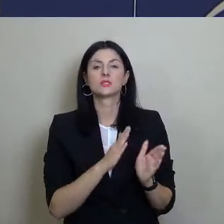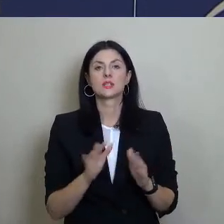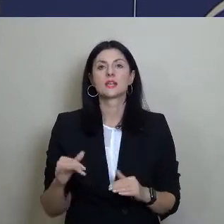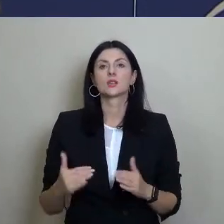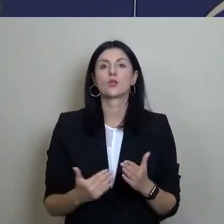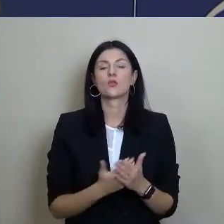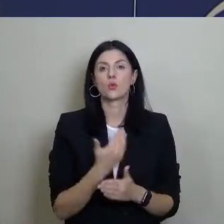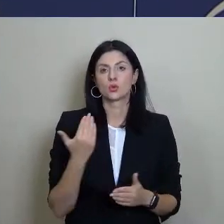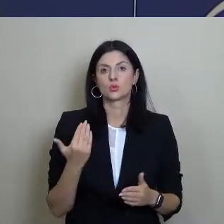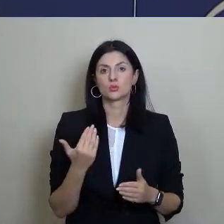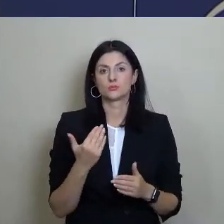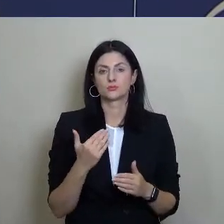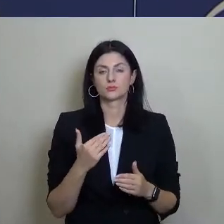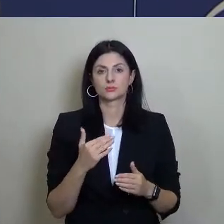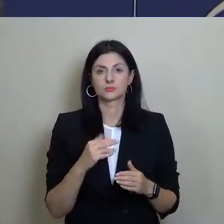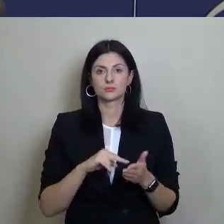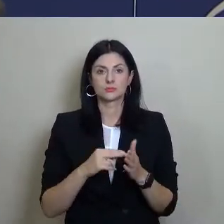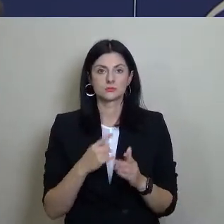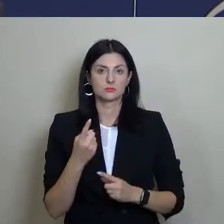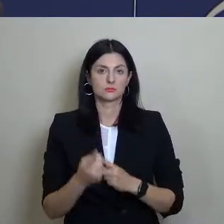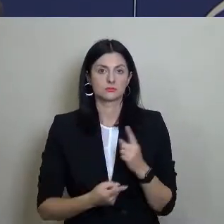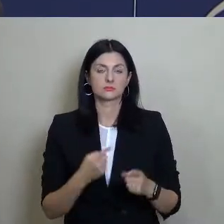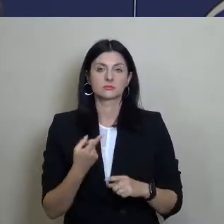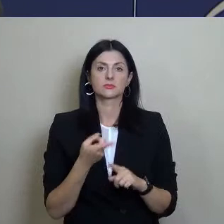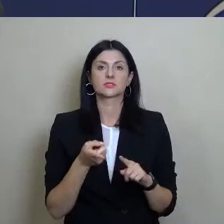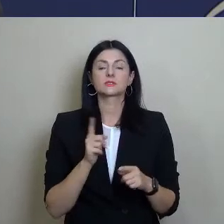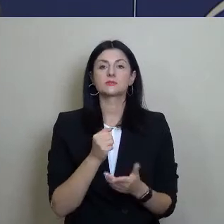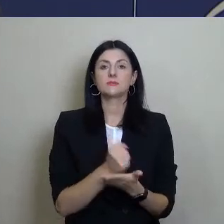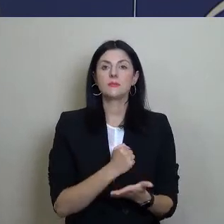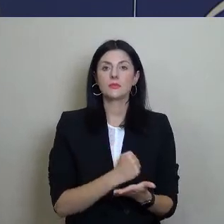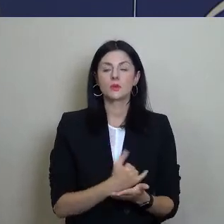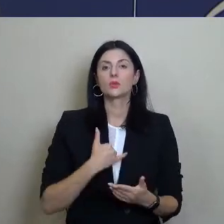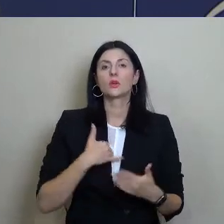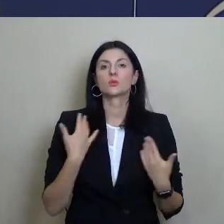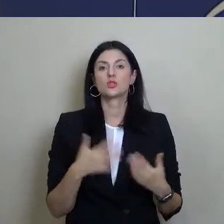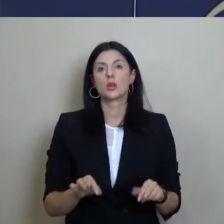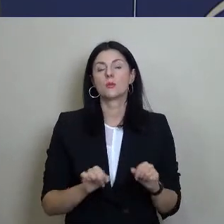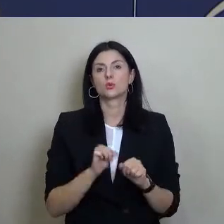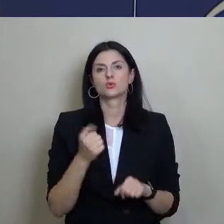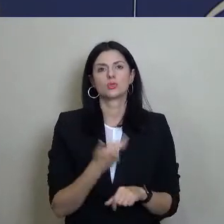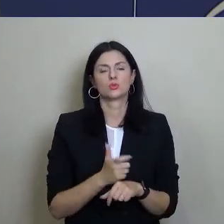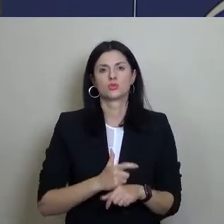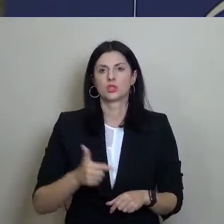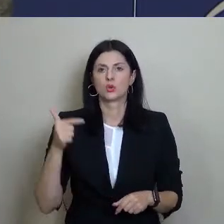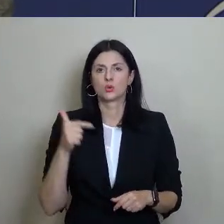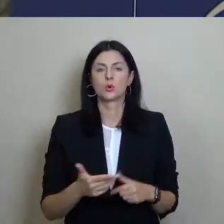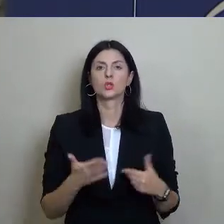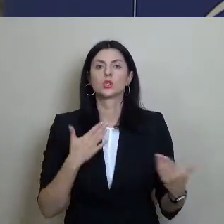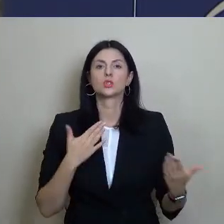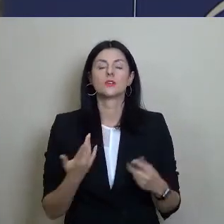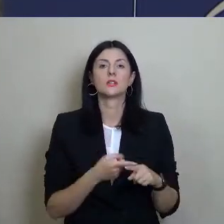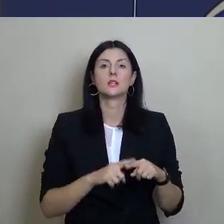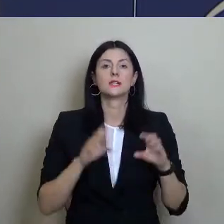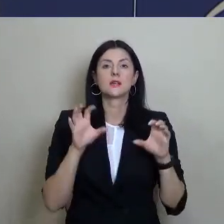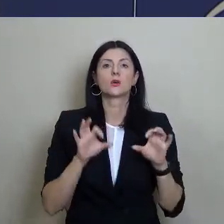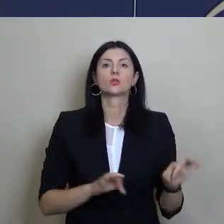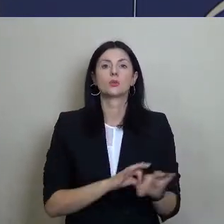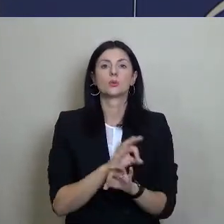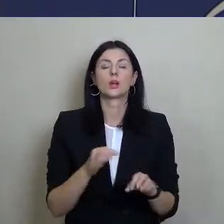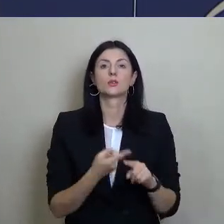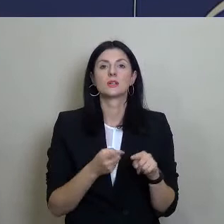the new electoral system, new structure of rayons, all that makes a difference. So we violated the